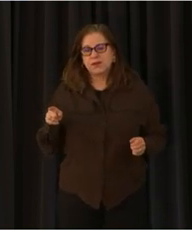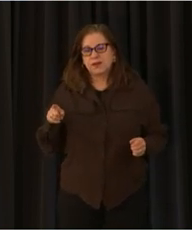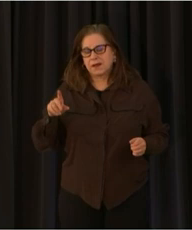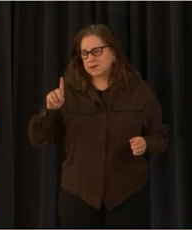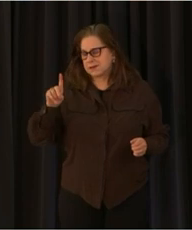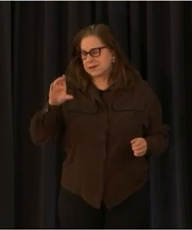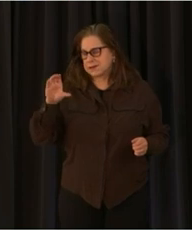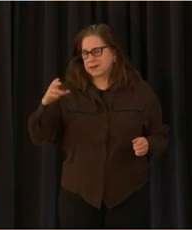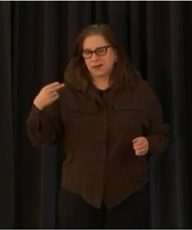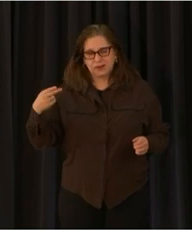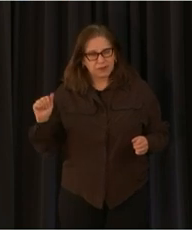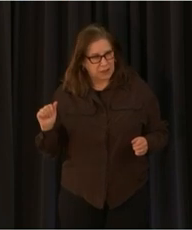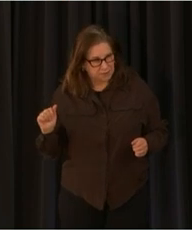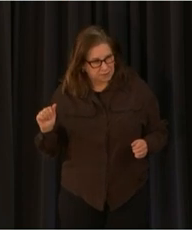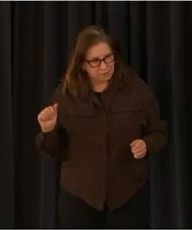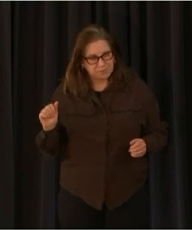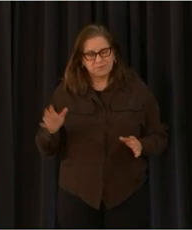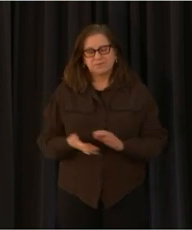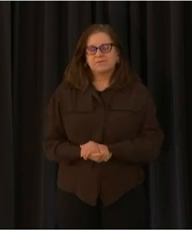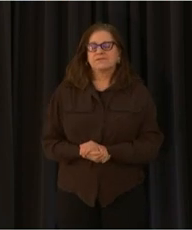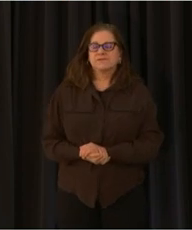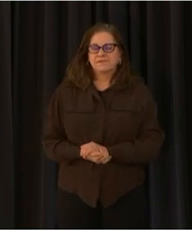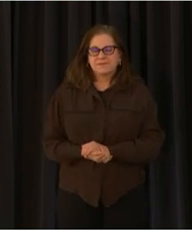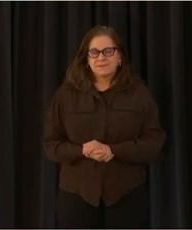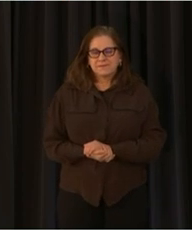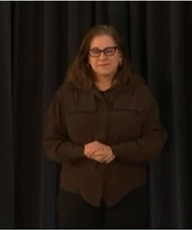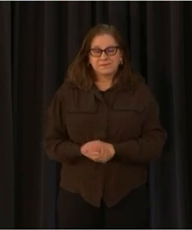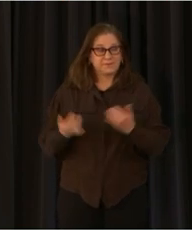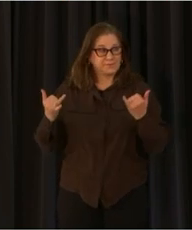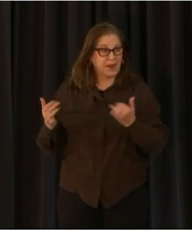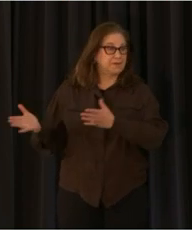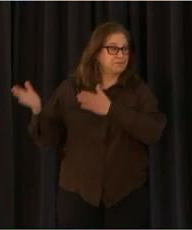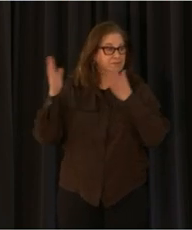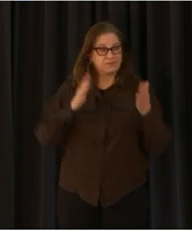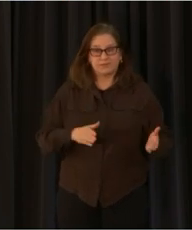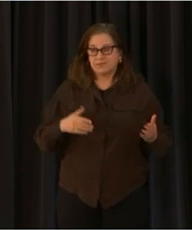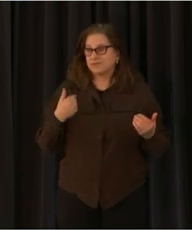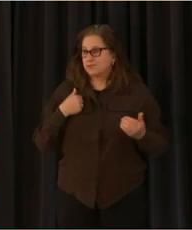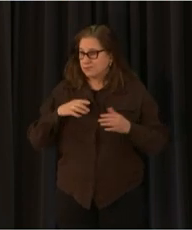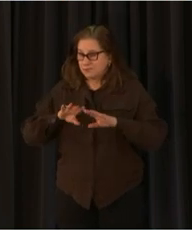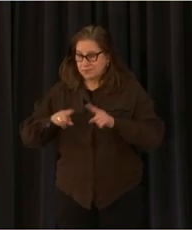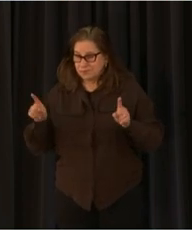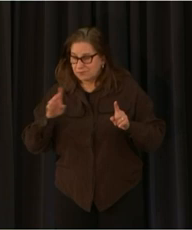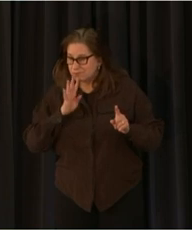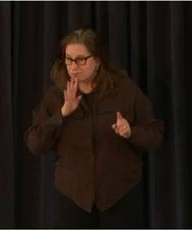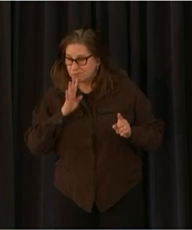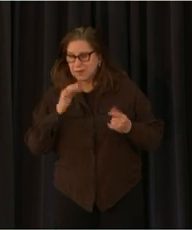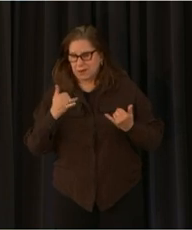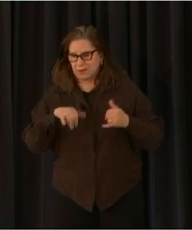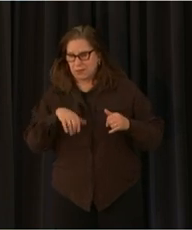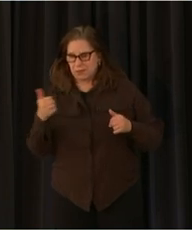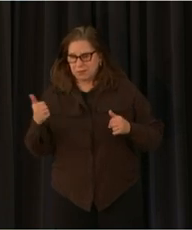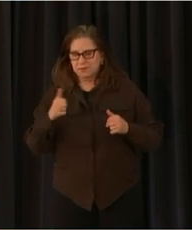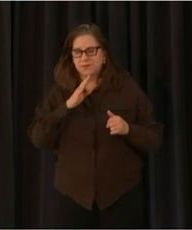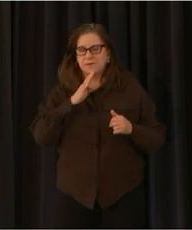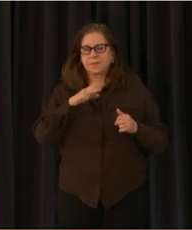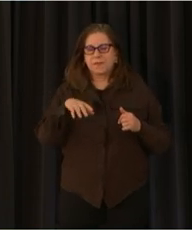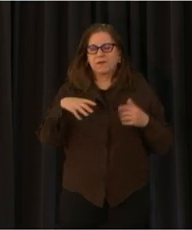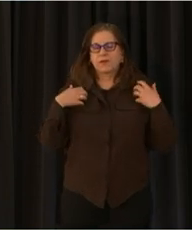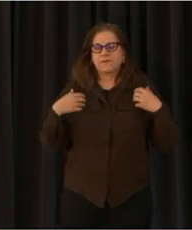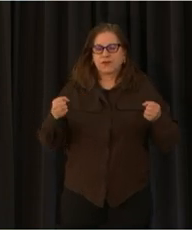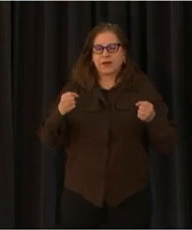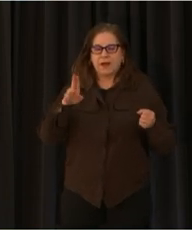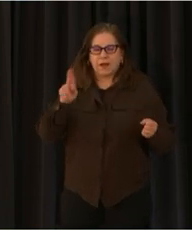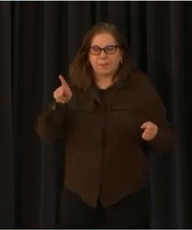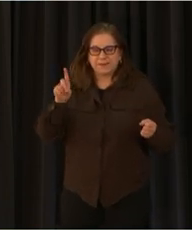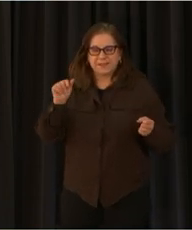now we want to turn to recovery and recovery updates. And I would like Director Morris Hughes, who